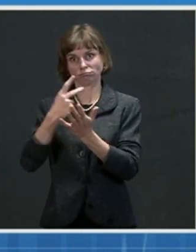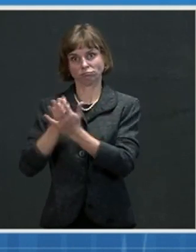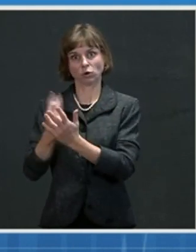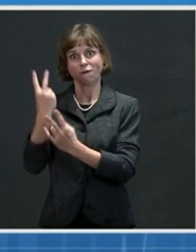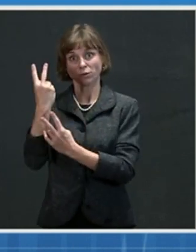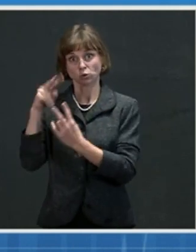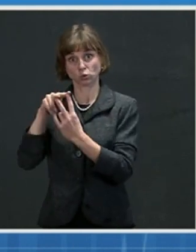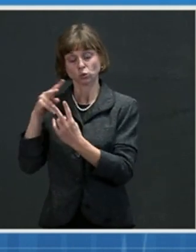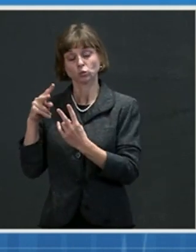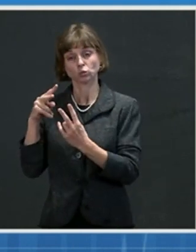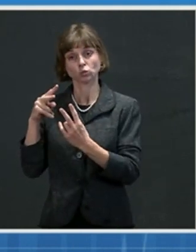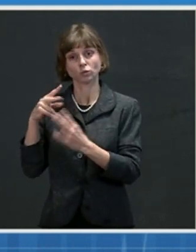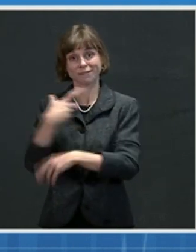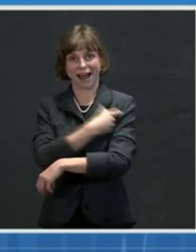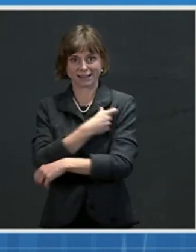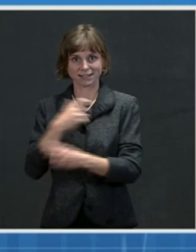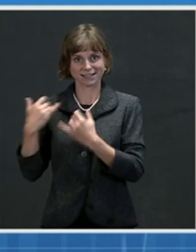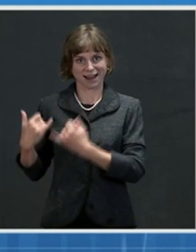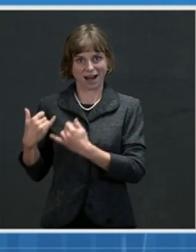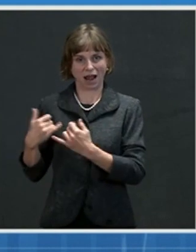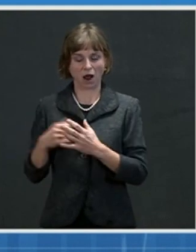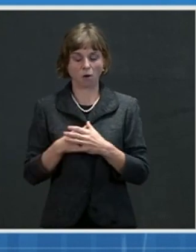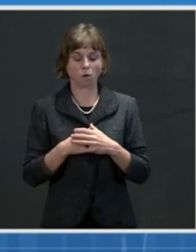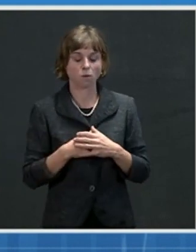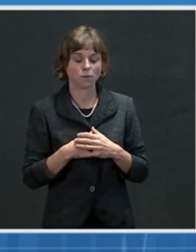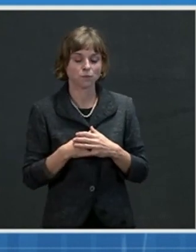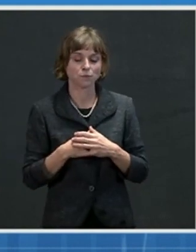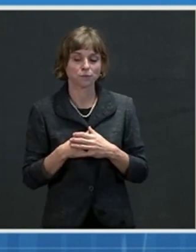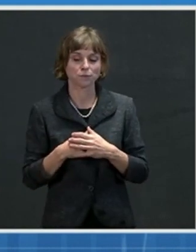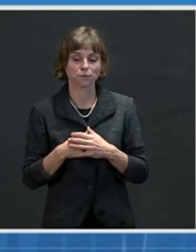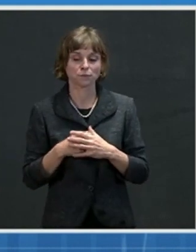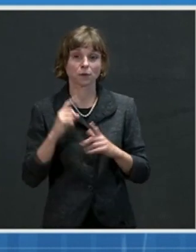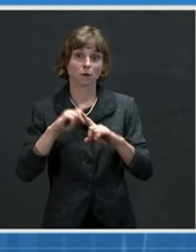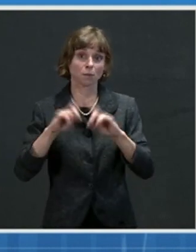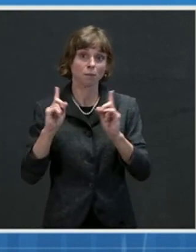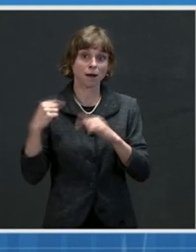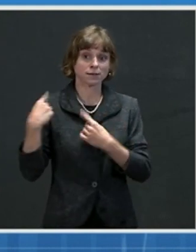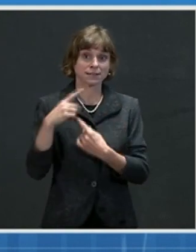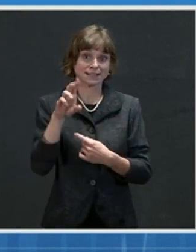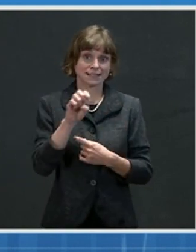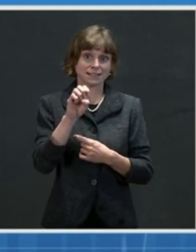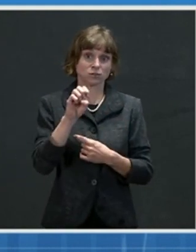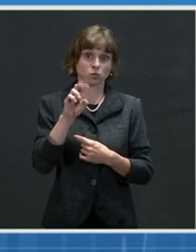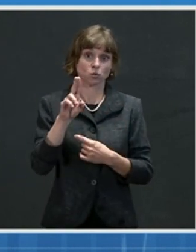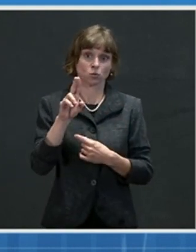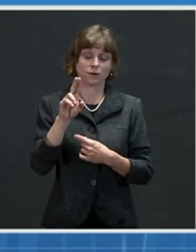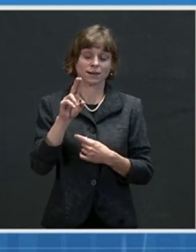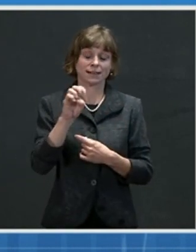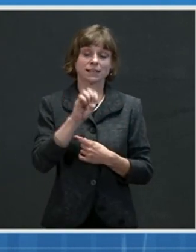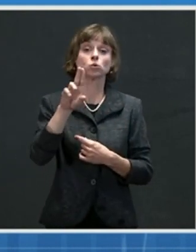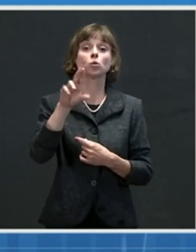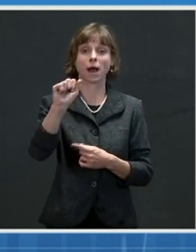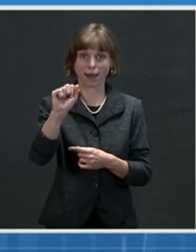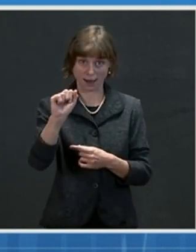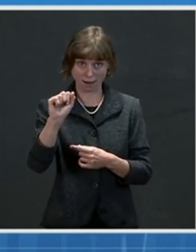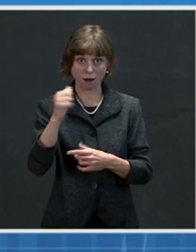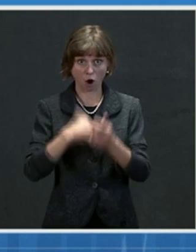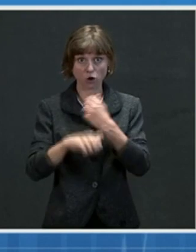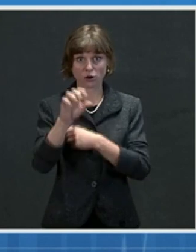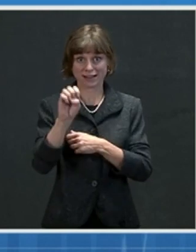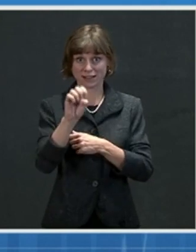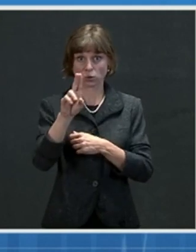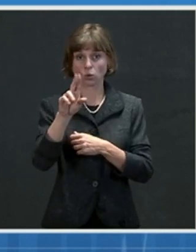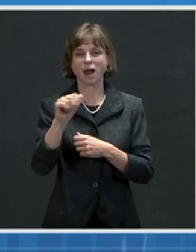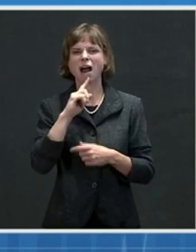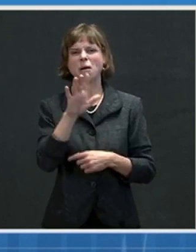currently available. But I want to point out that since the EUA and under the EUA, approximately